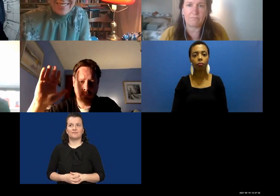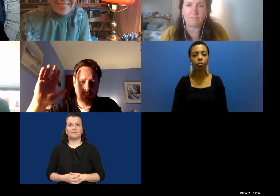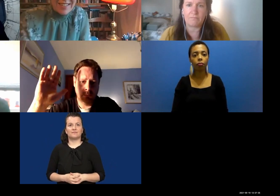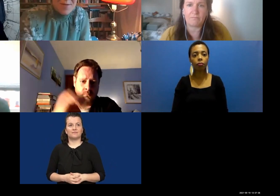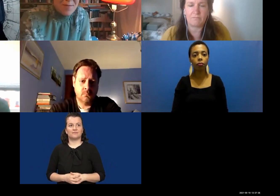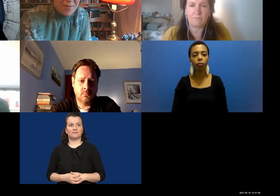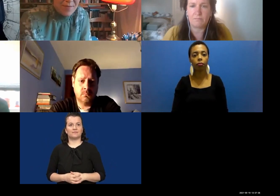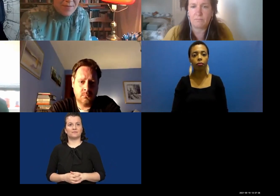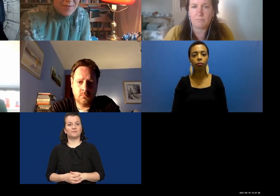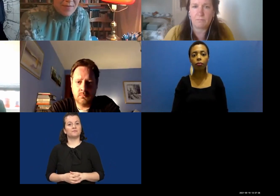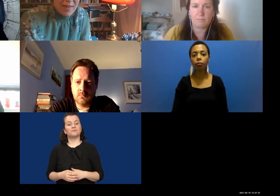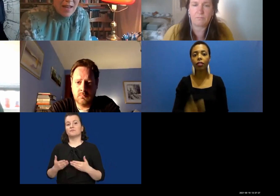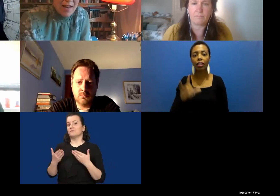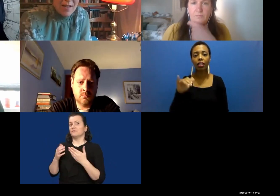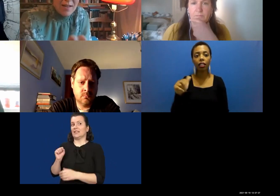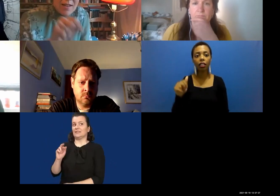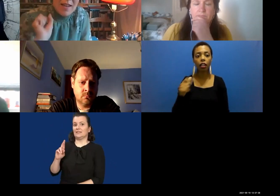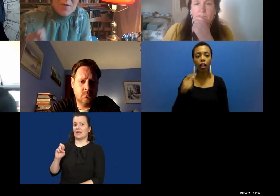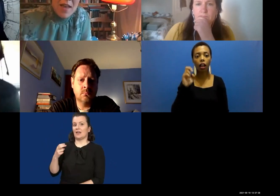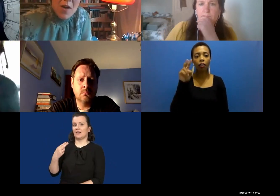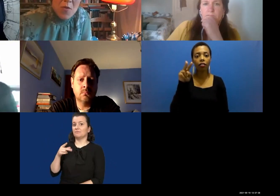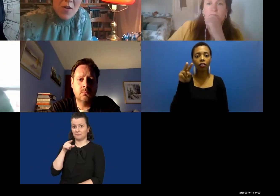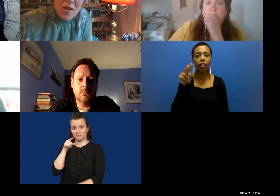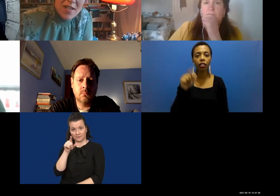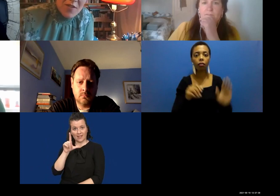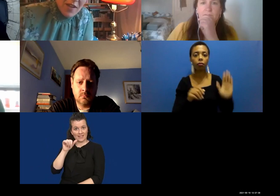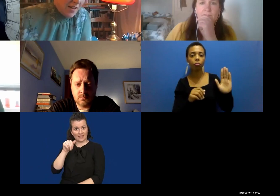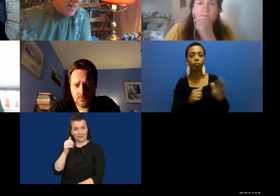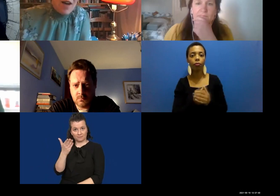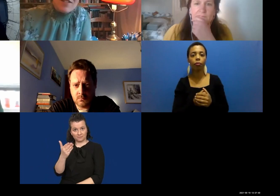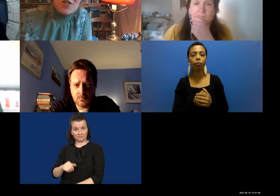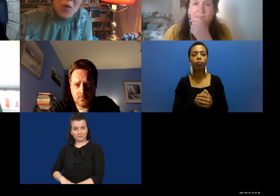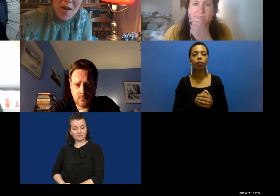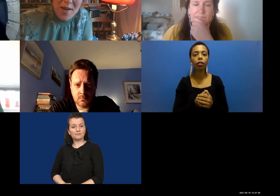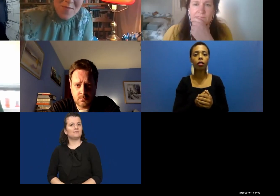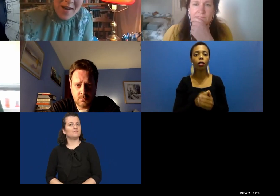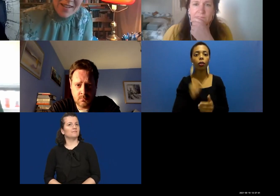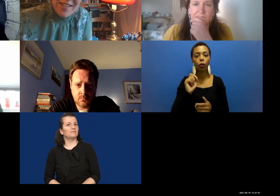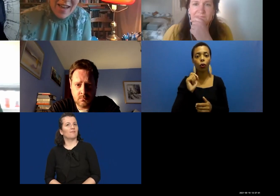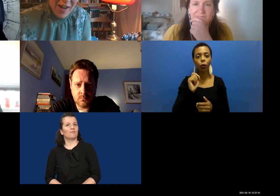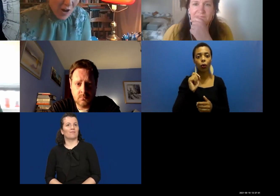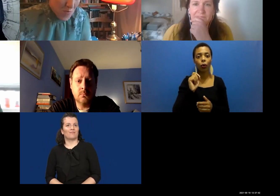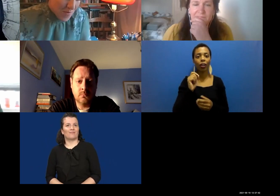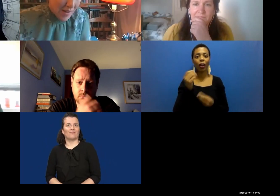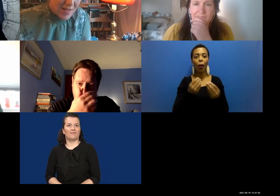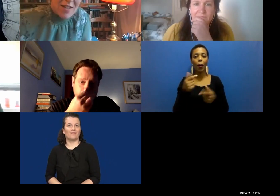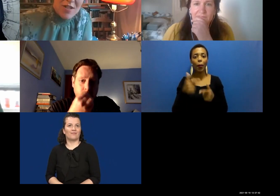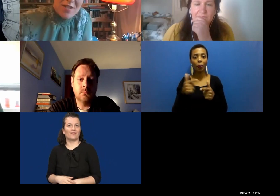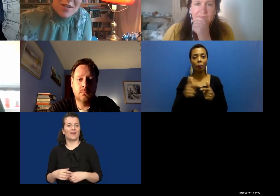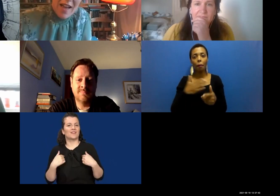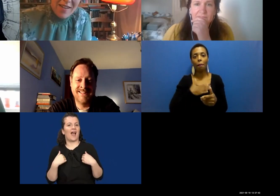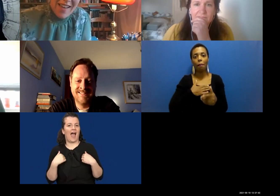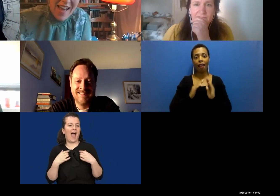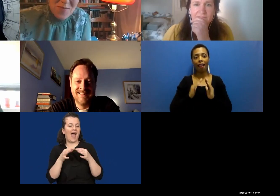Lina, I see your. With the risk of now describing my entire home, because I